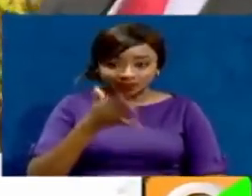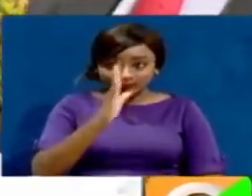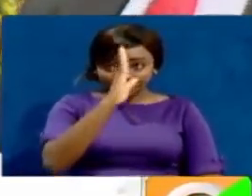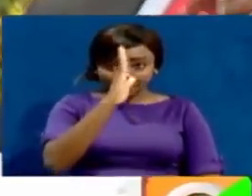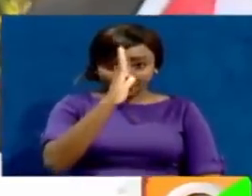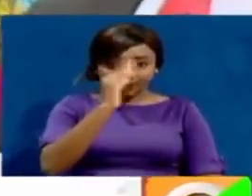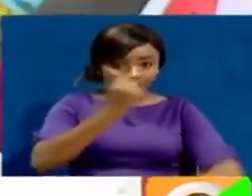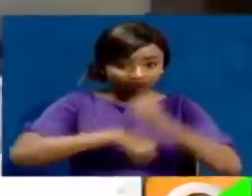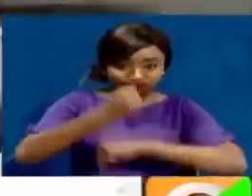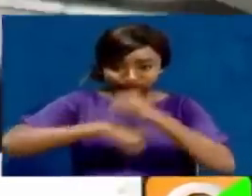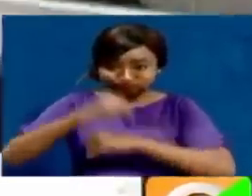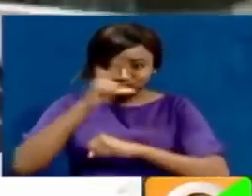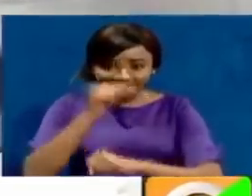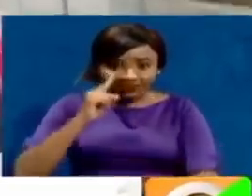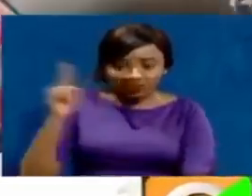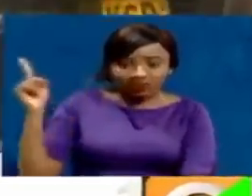Midday, action begins.